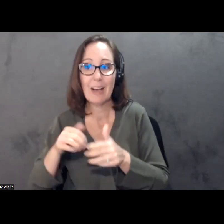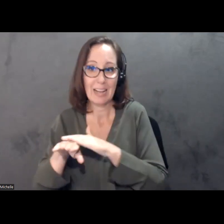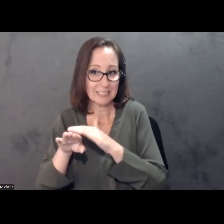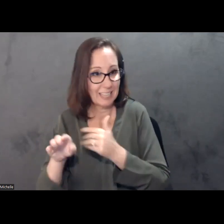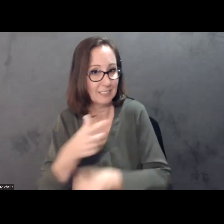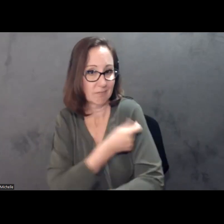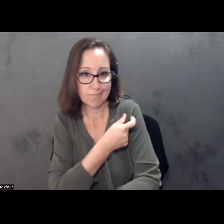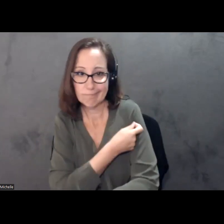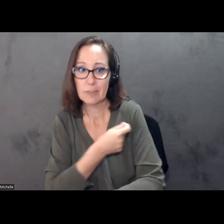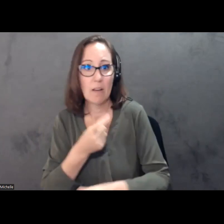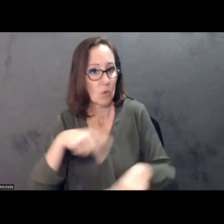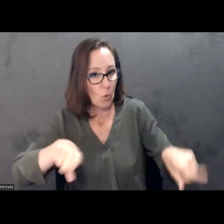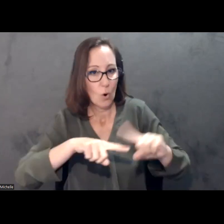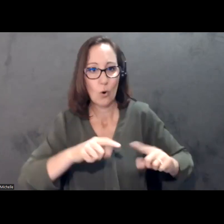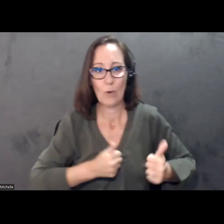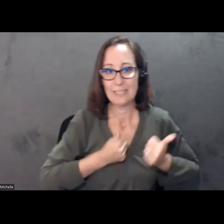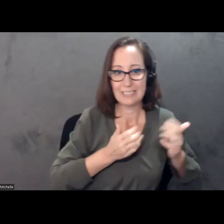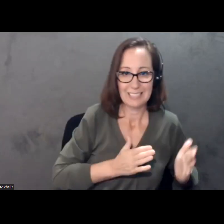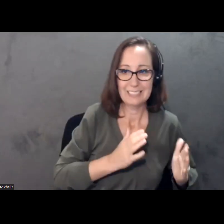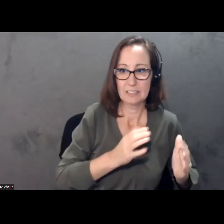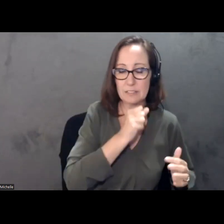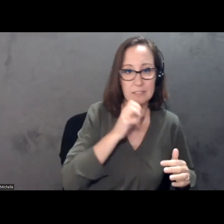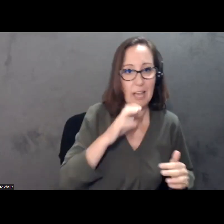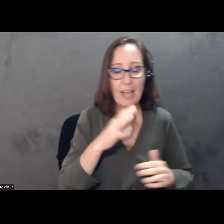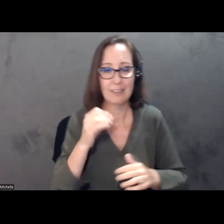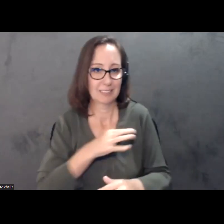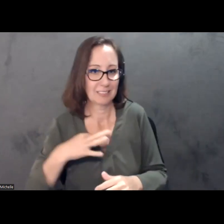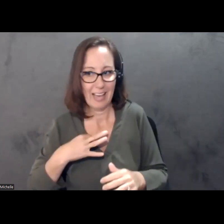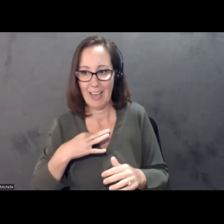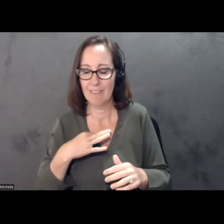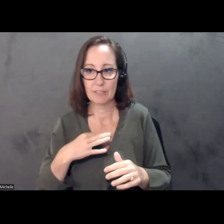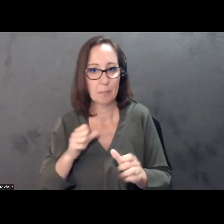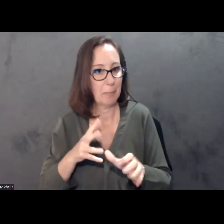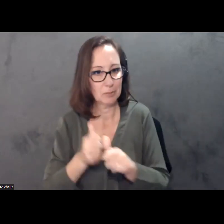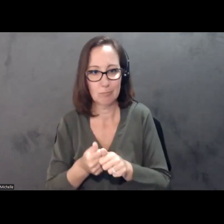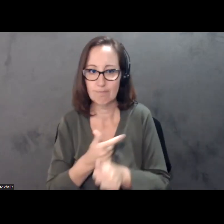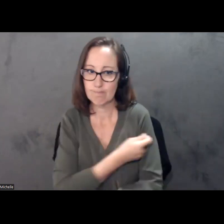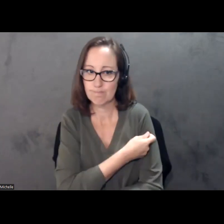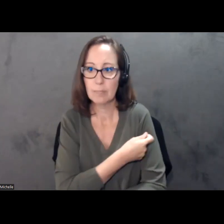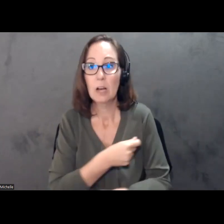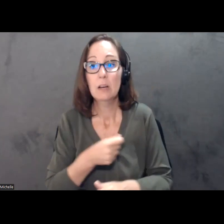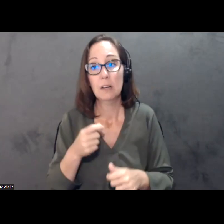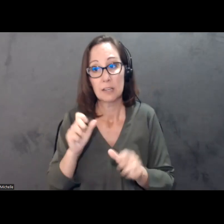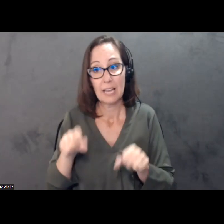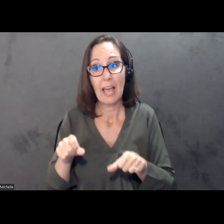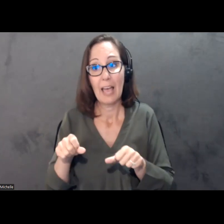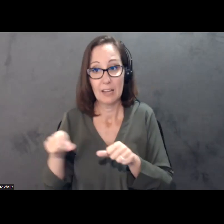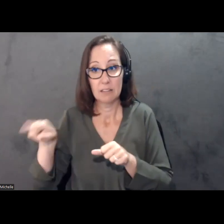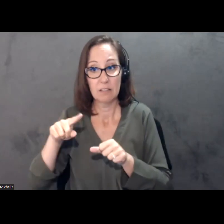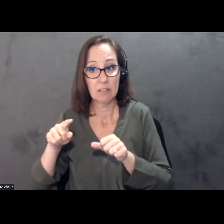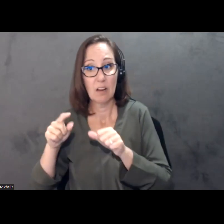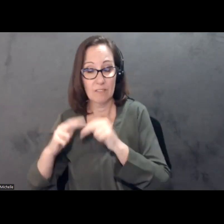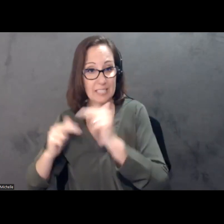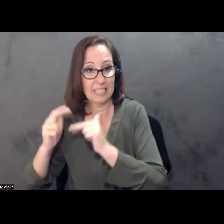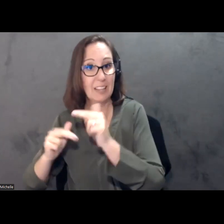the booster doses for their residents and for their staff. There are some steps that licensees can take. We encourage them to reach out to